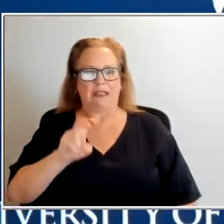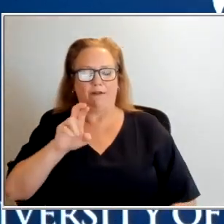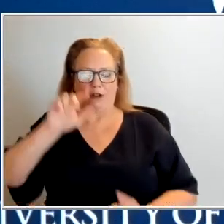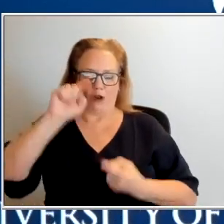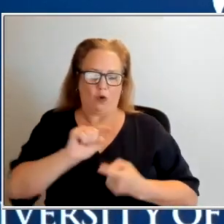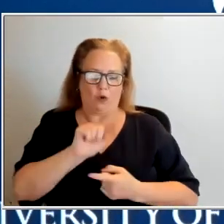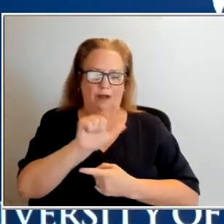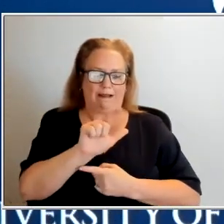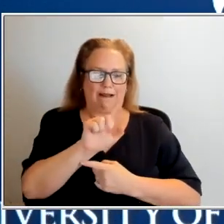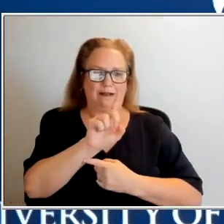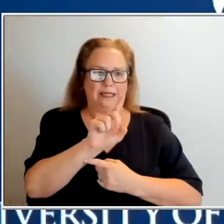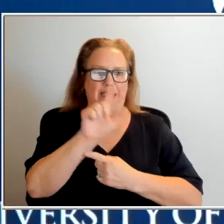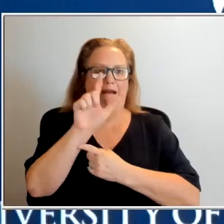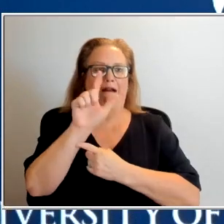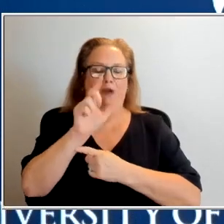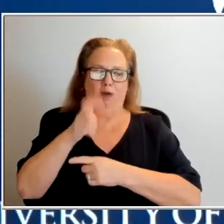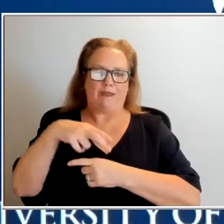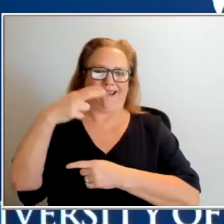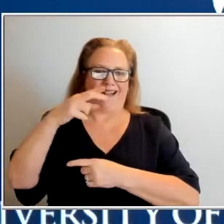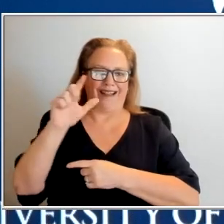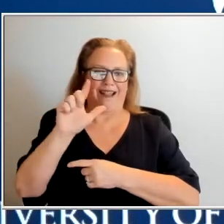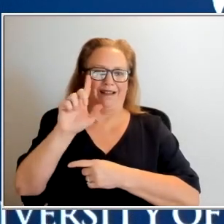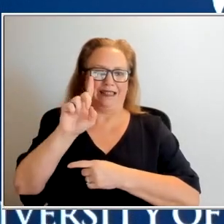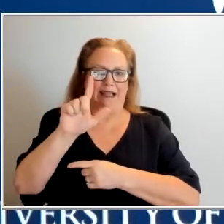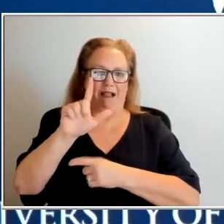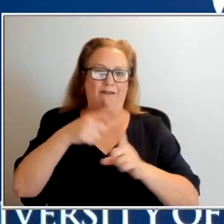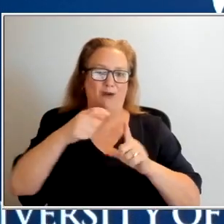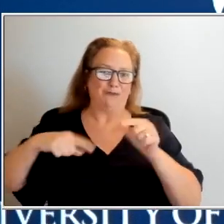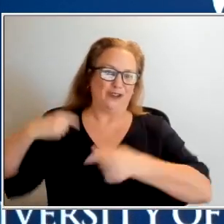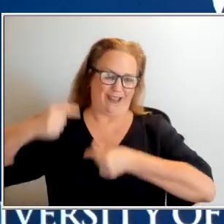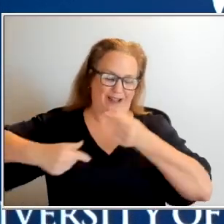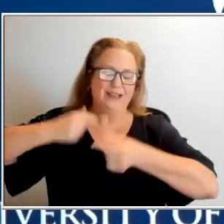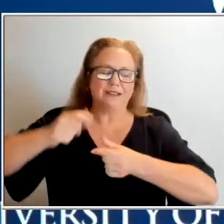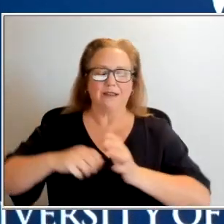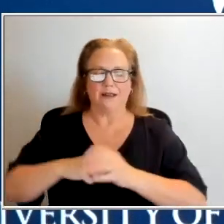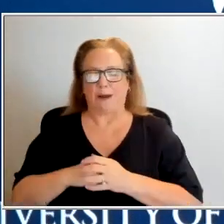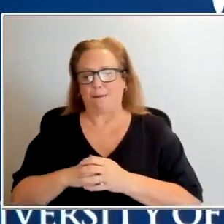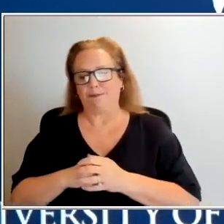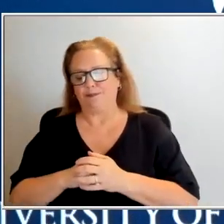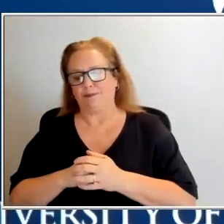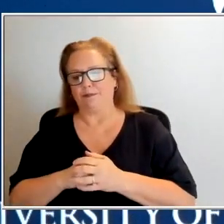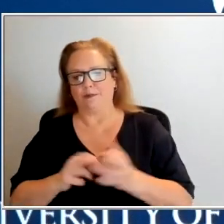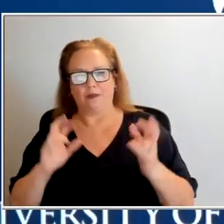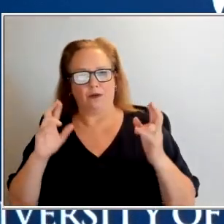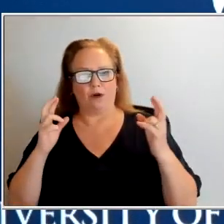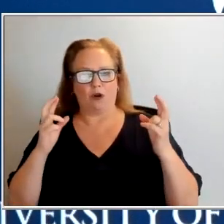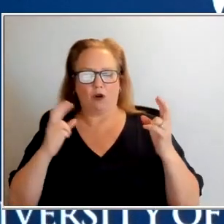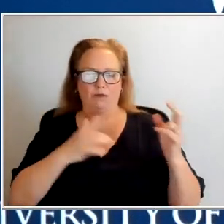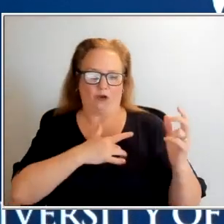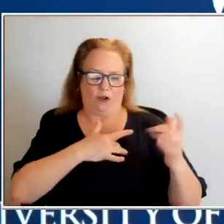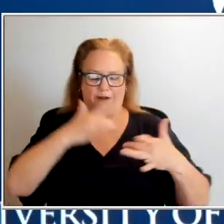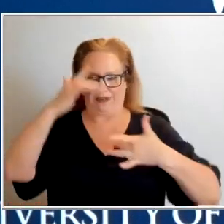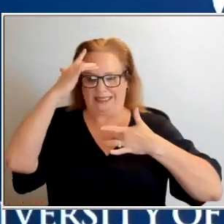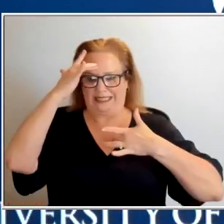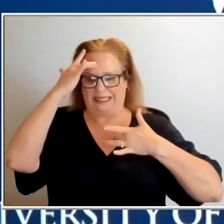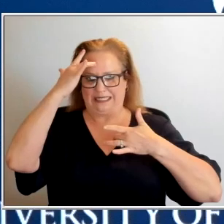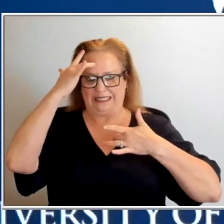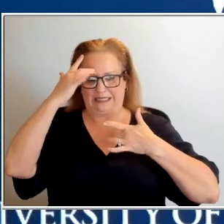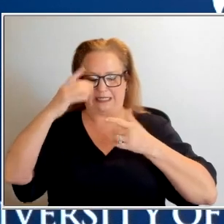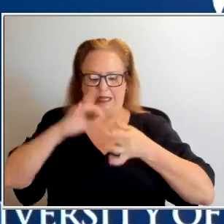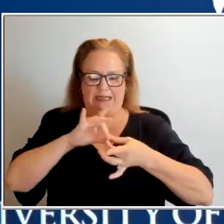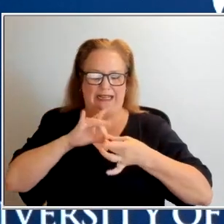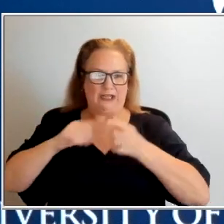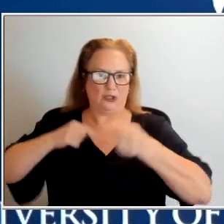with genetically high LDL and other things. There are hopes for cardiovascular diseases that have a gene that cause